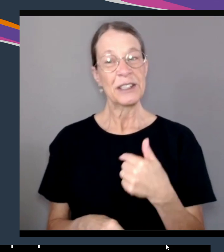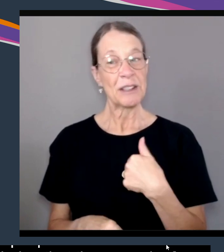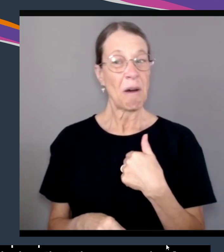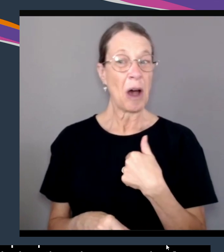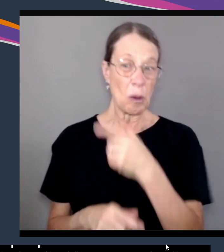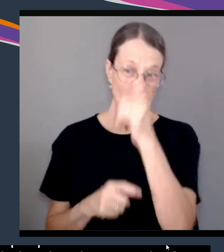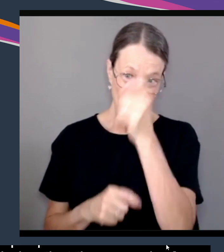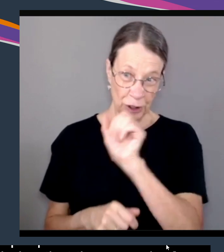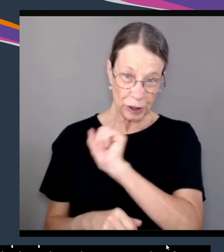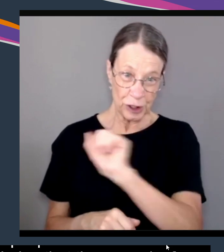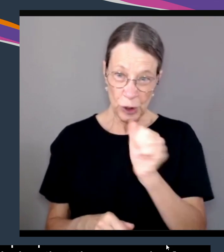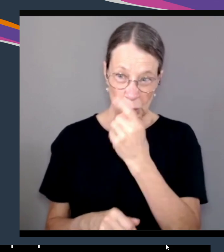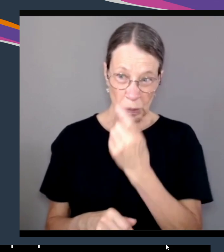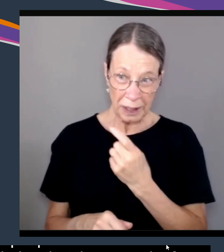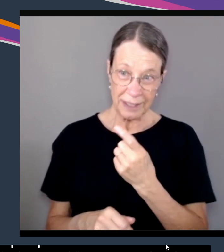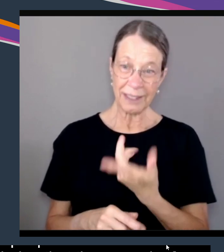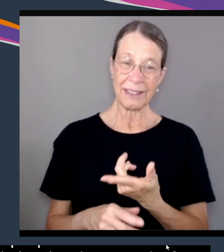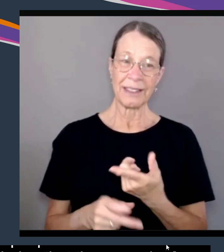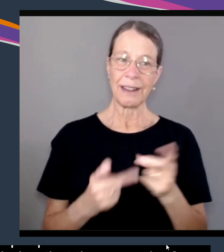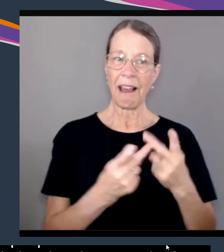to catch the eye of.